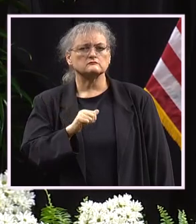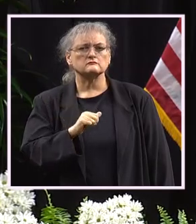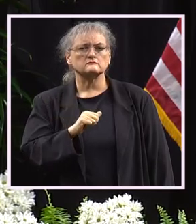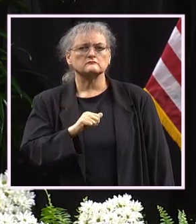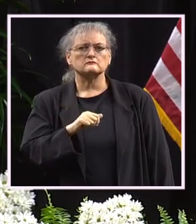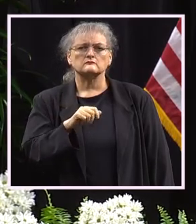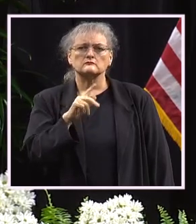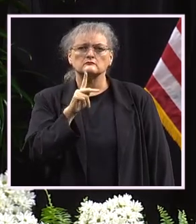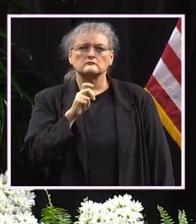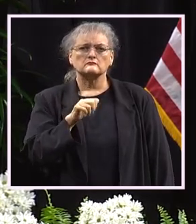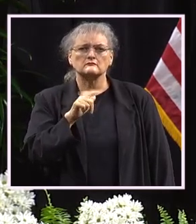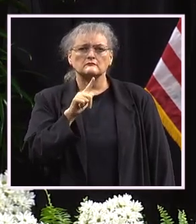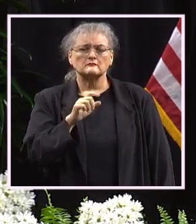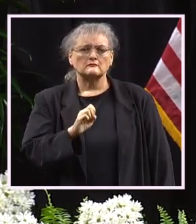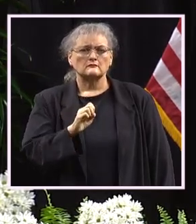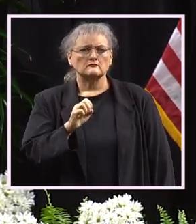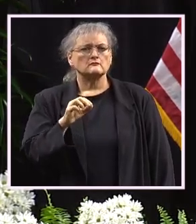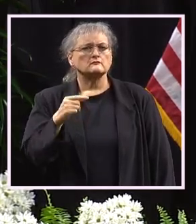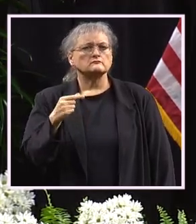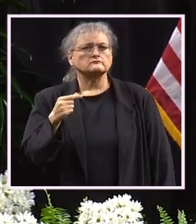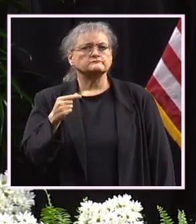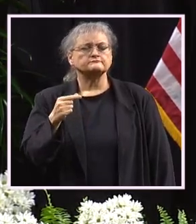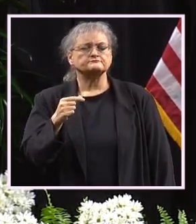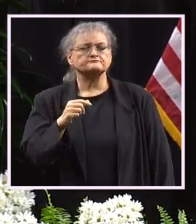Kayla Michelle Garza.